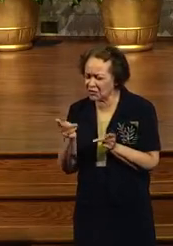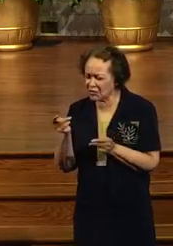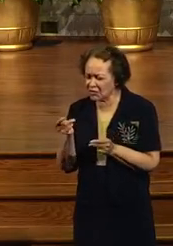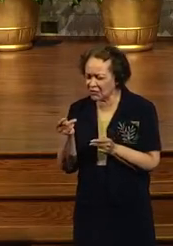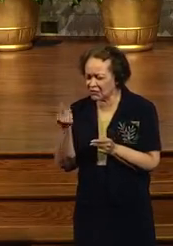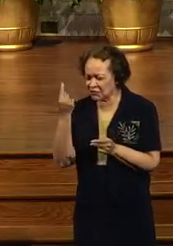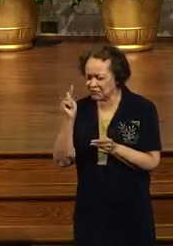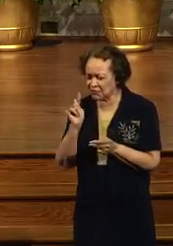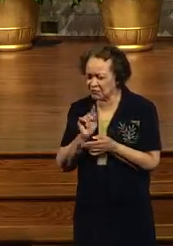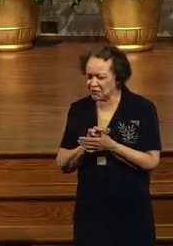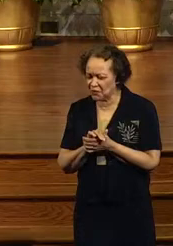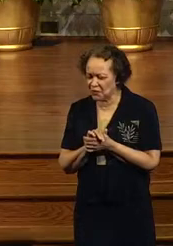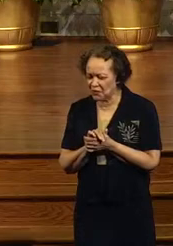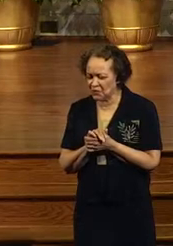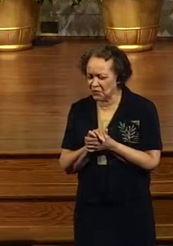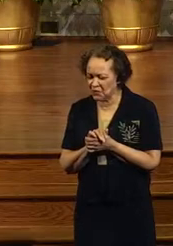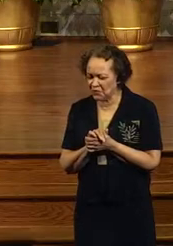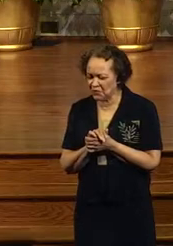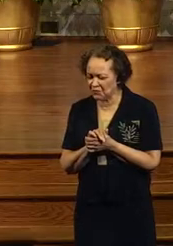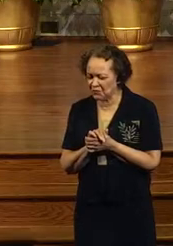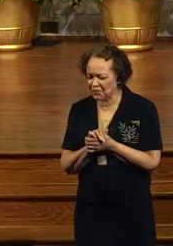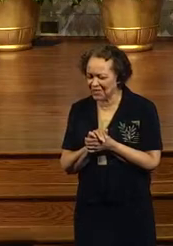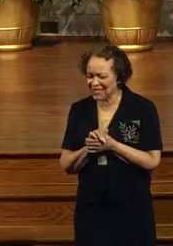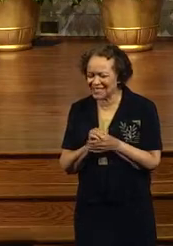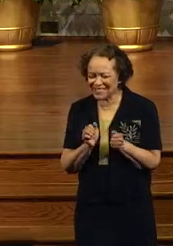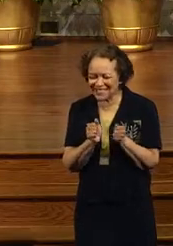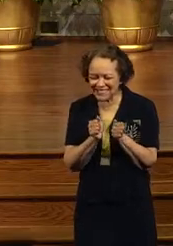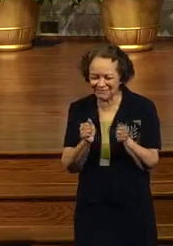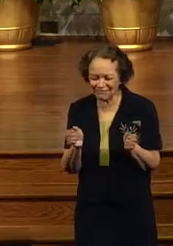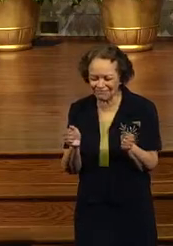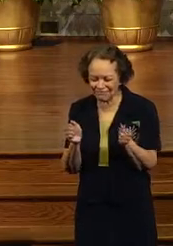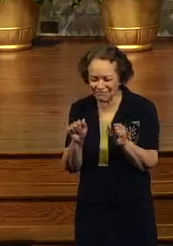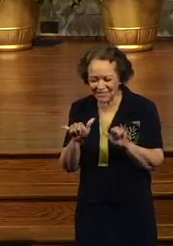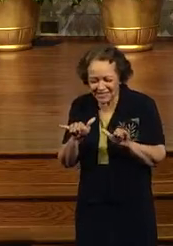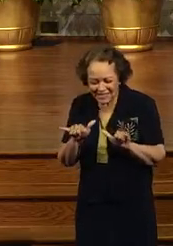for staying together anymore.